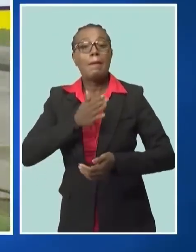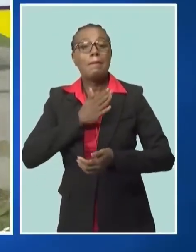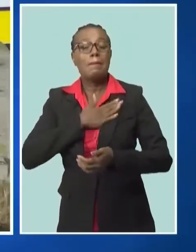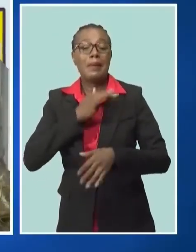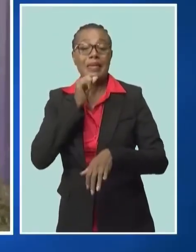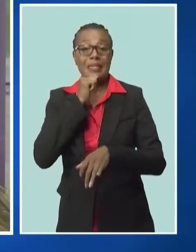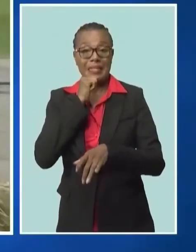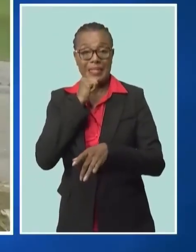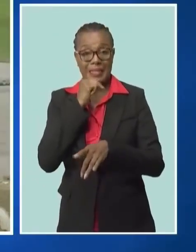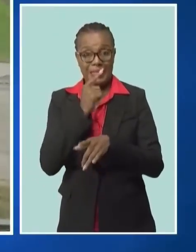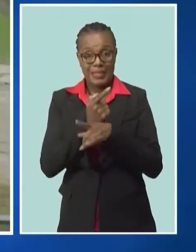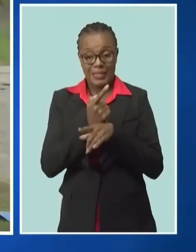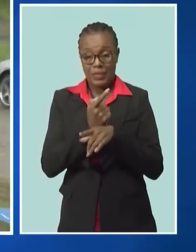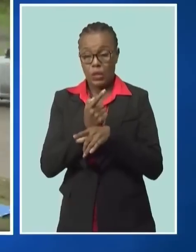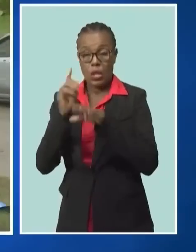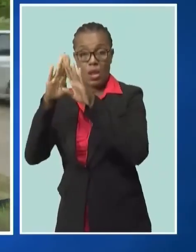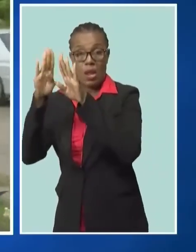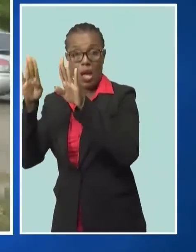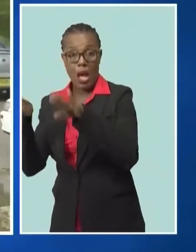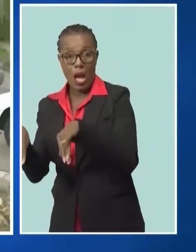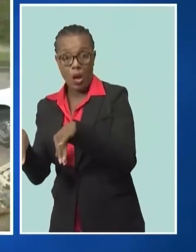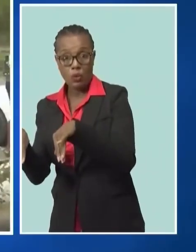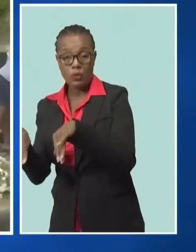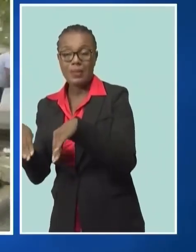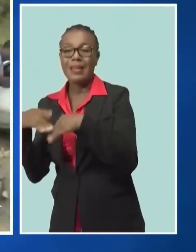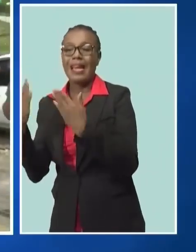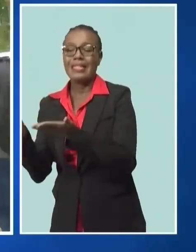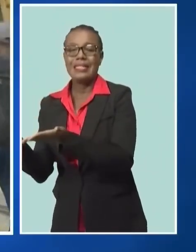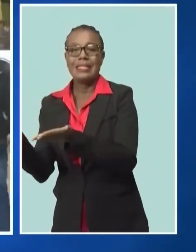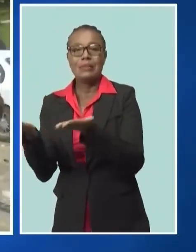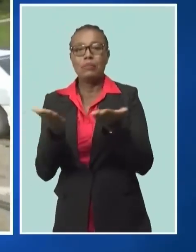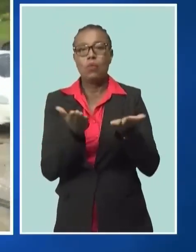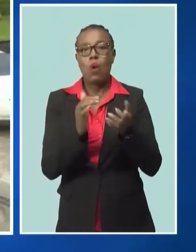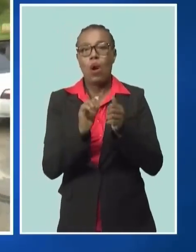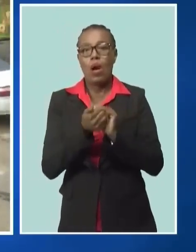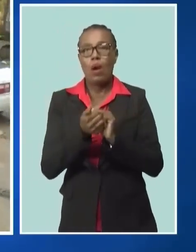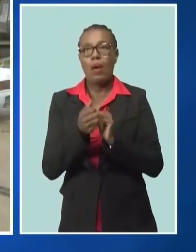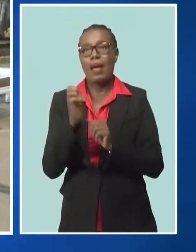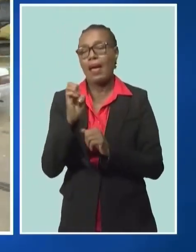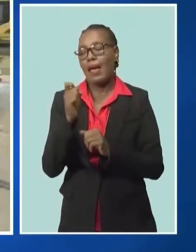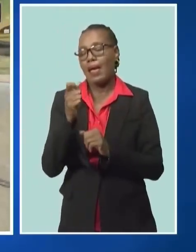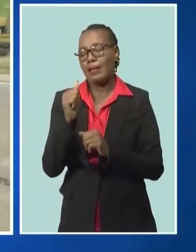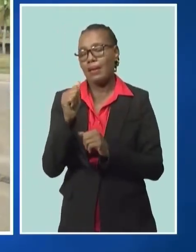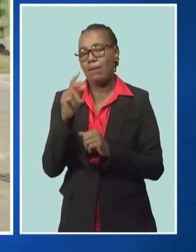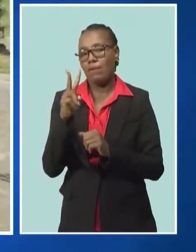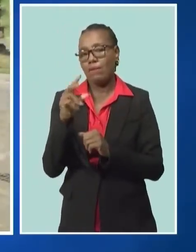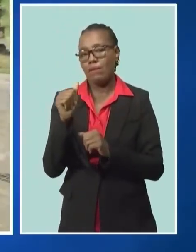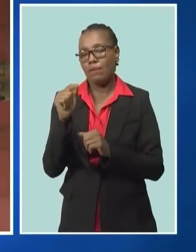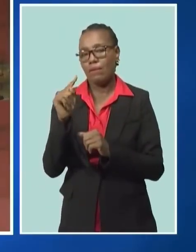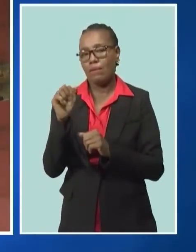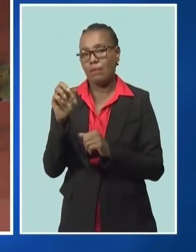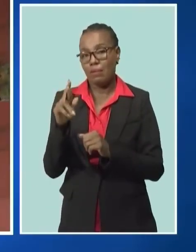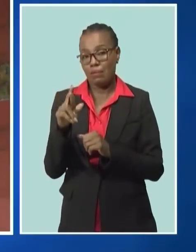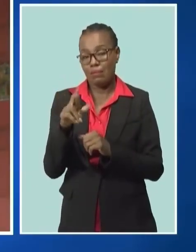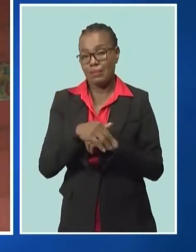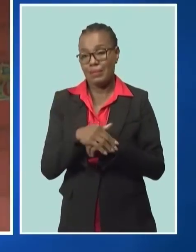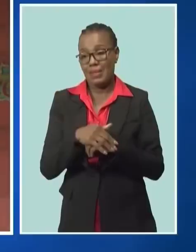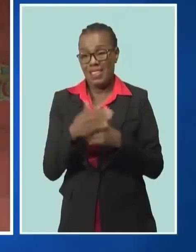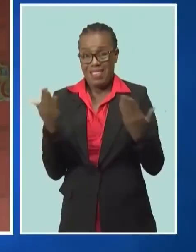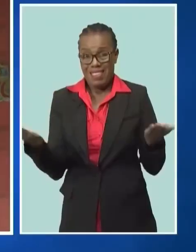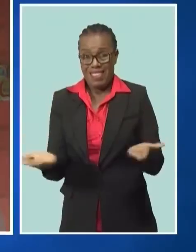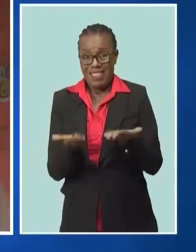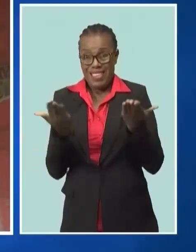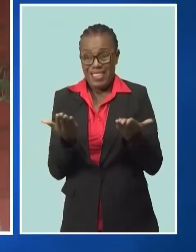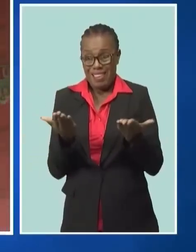be removed from the house by an excavator. That surf flooding is not a surf flooding that you should have in Barbados, right?